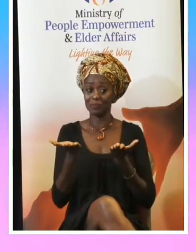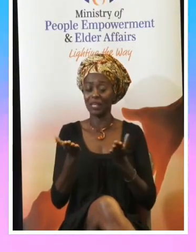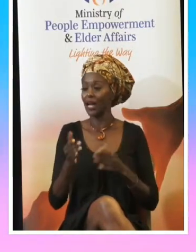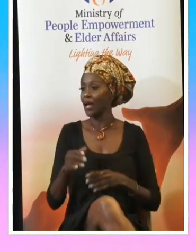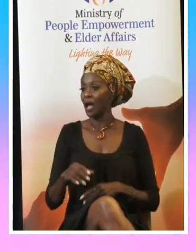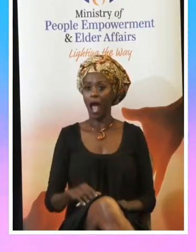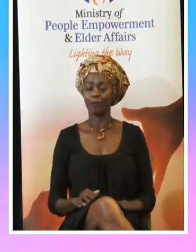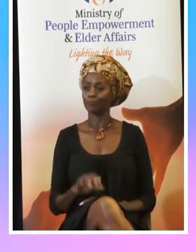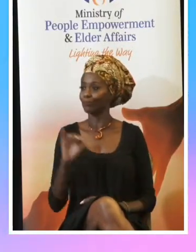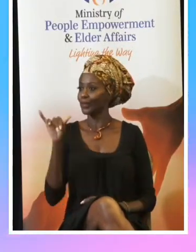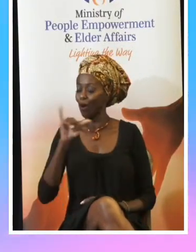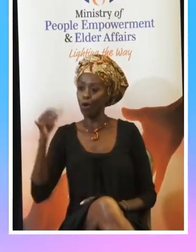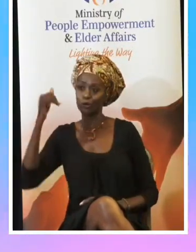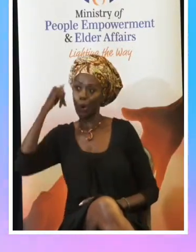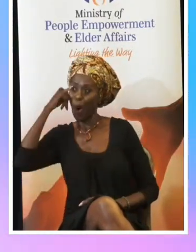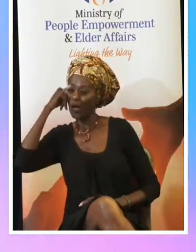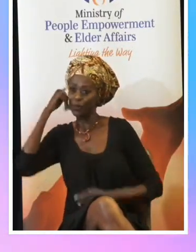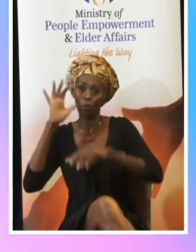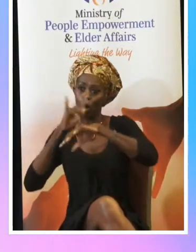morning.